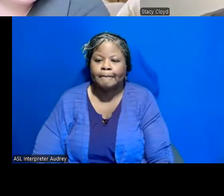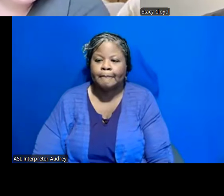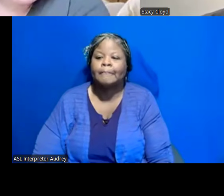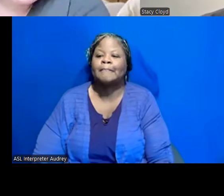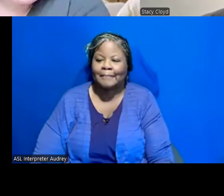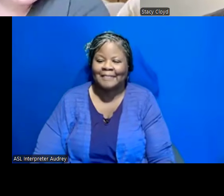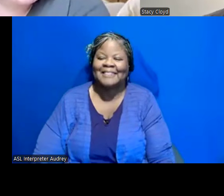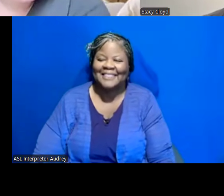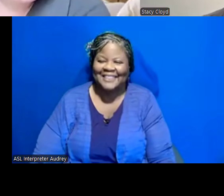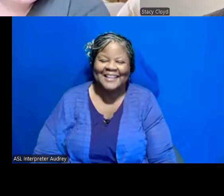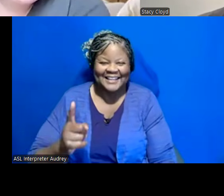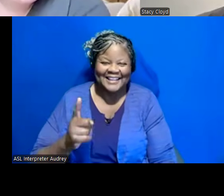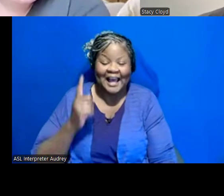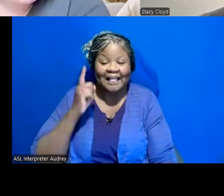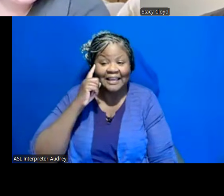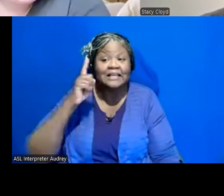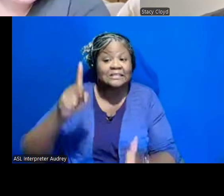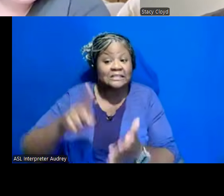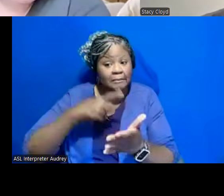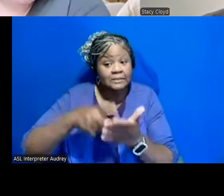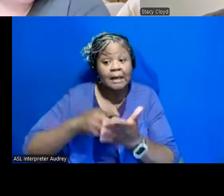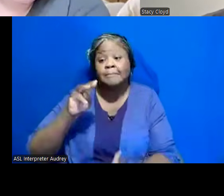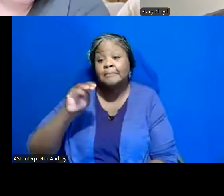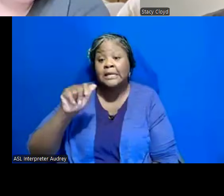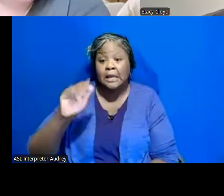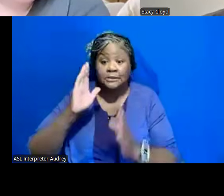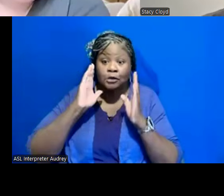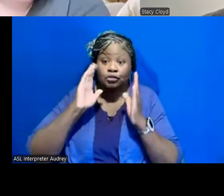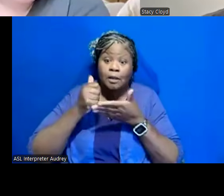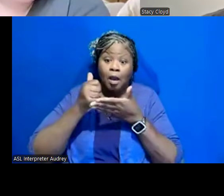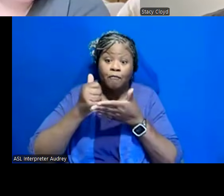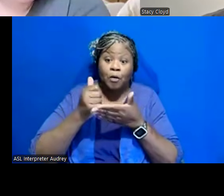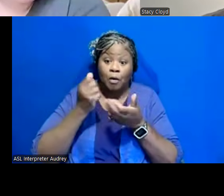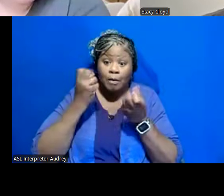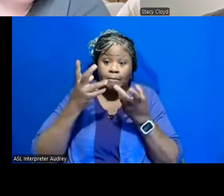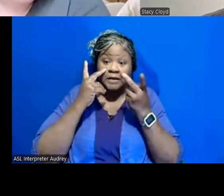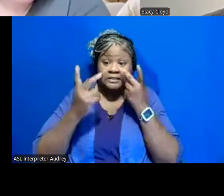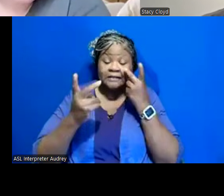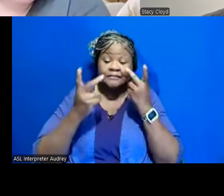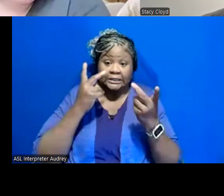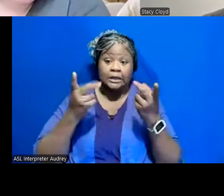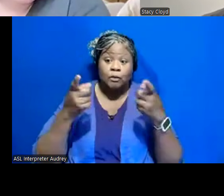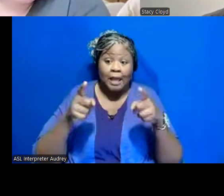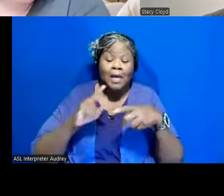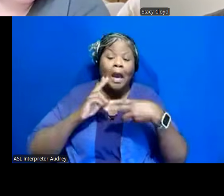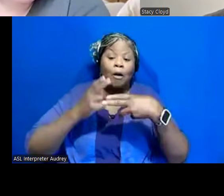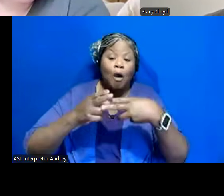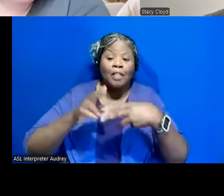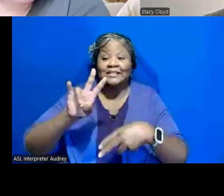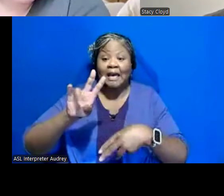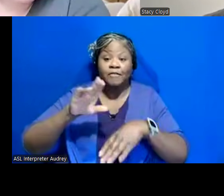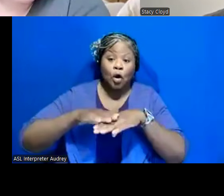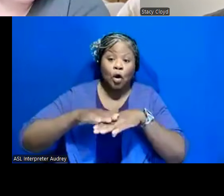You're muted. I think sometimes media attention can be helpful. I think many of us have seen the what I'll call the seven on your side